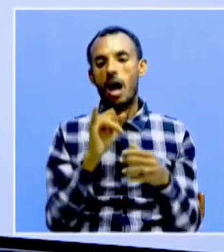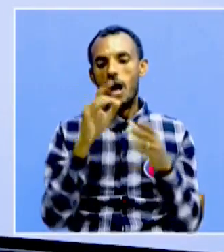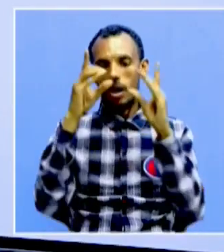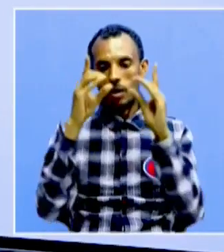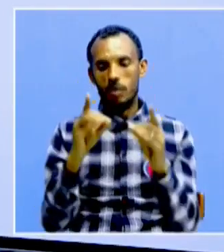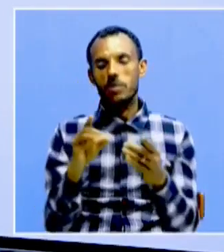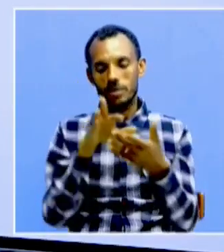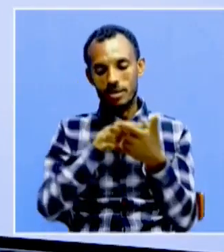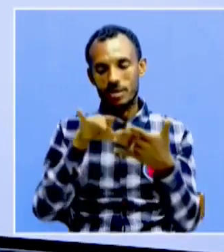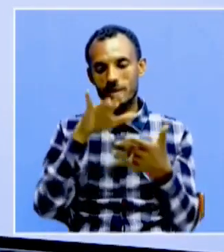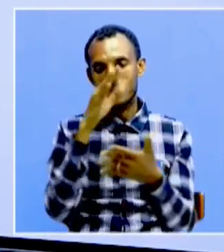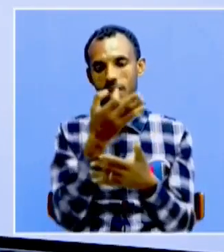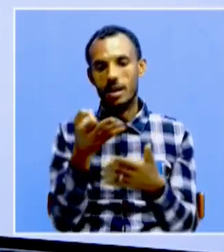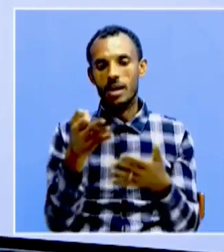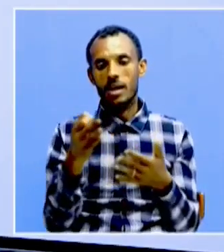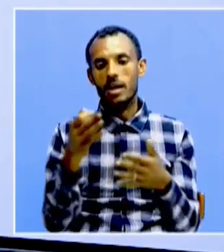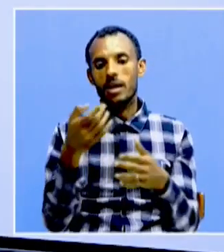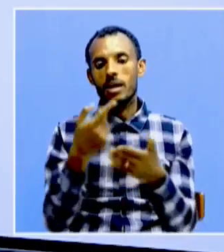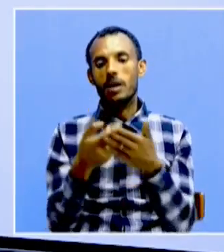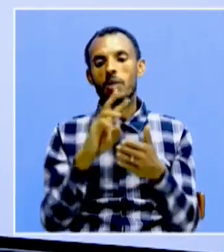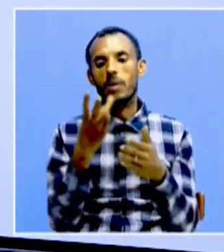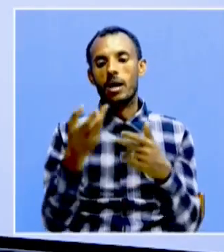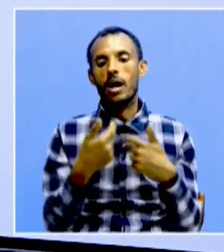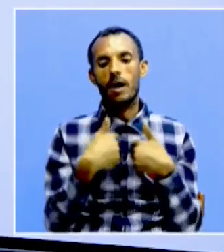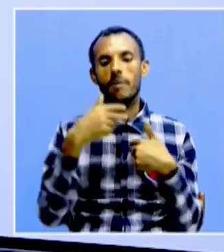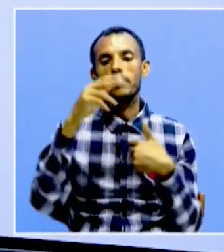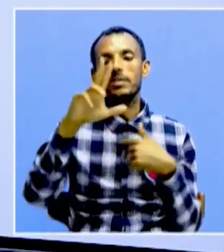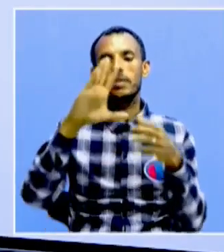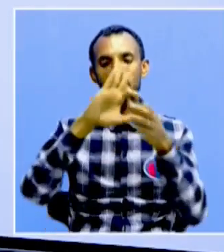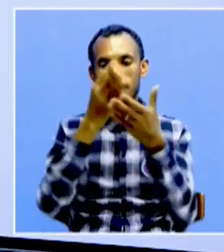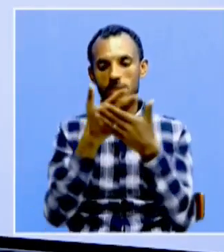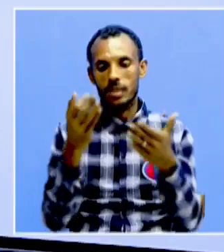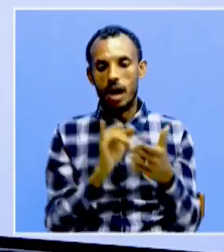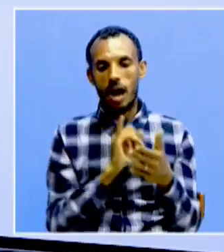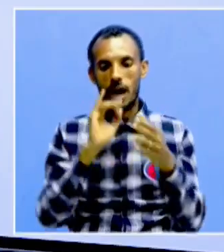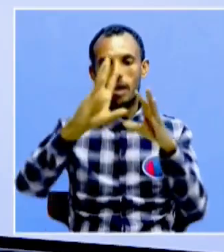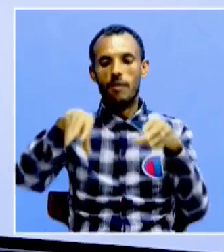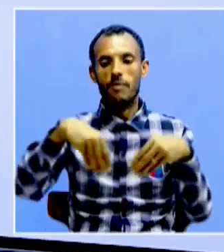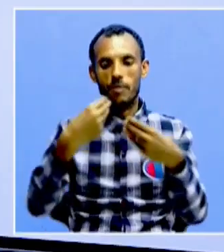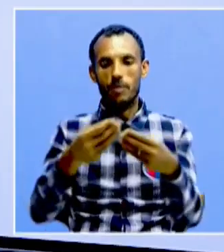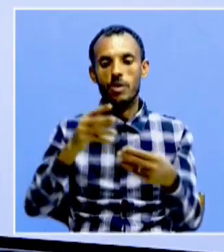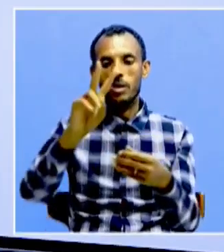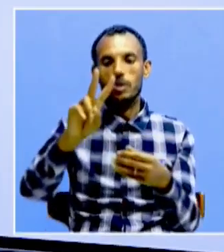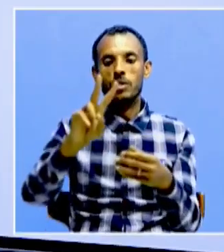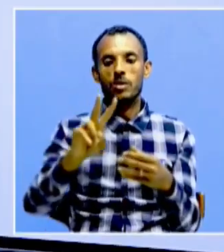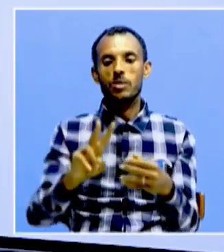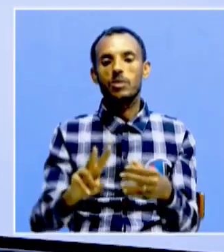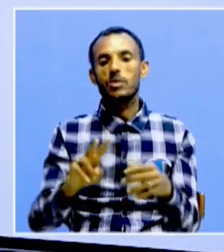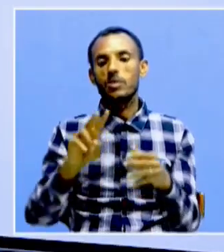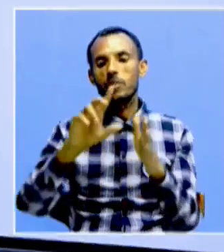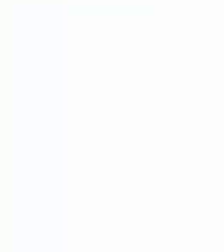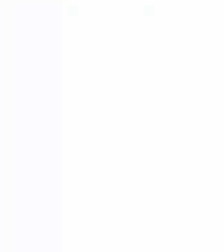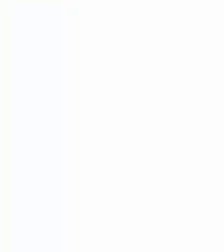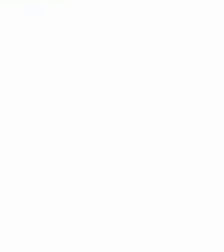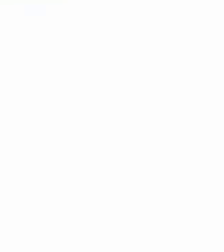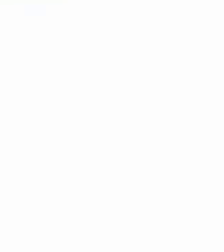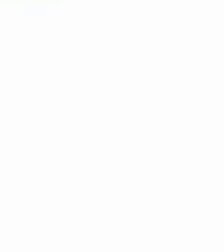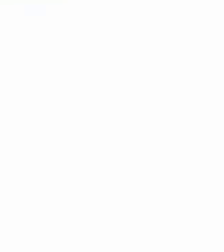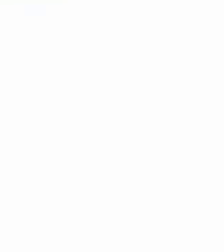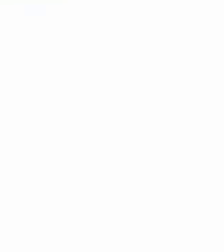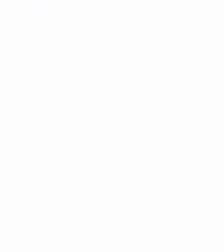hard. Here we have got 3 sentences and I give you 2 solid minutes.